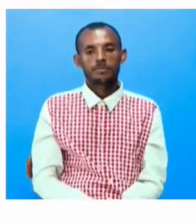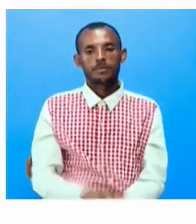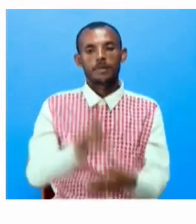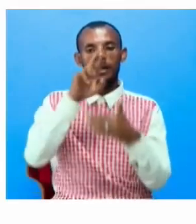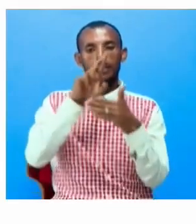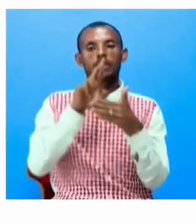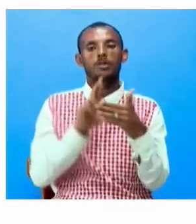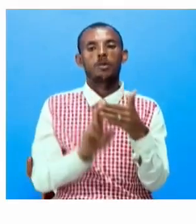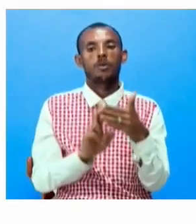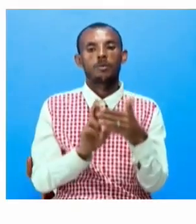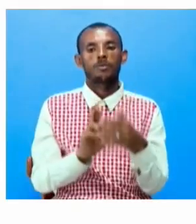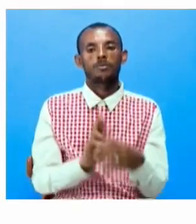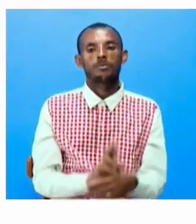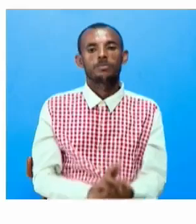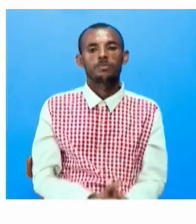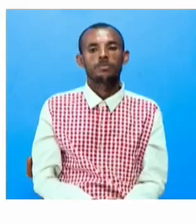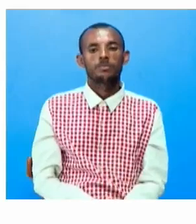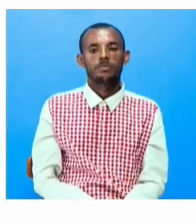ratio